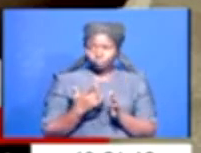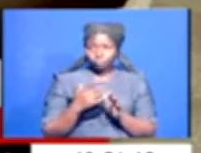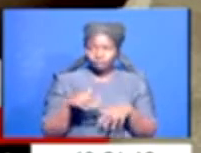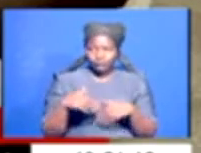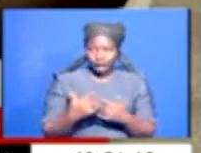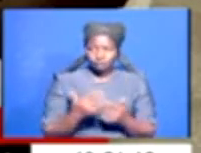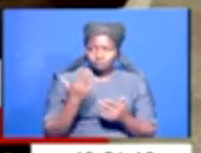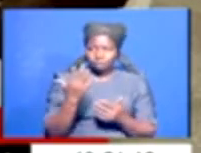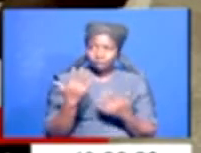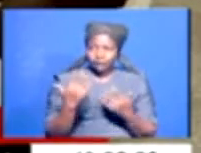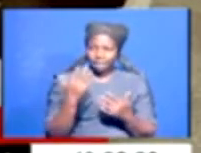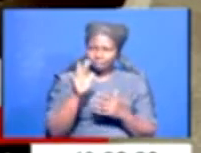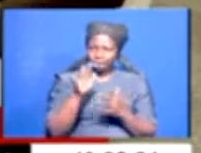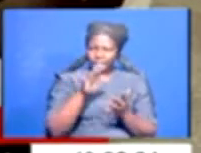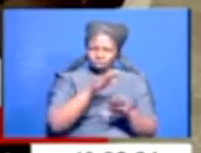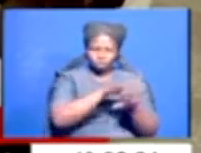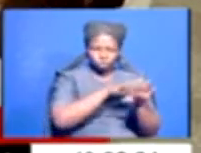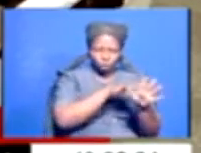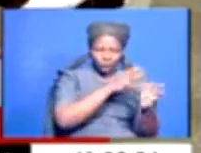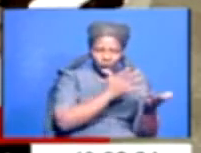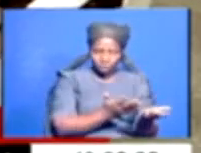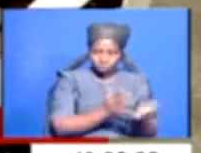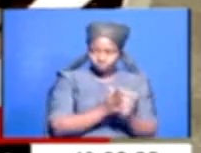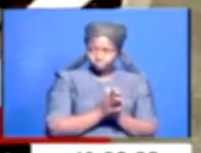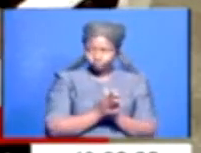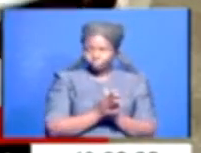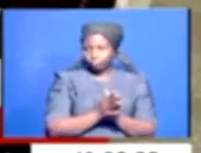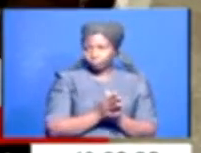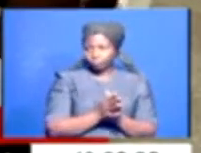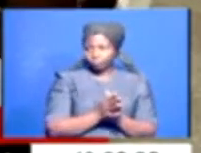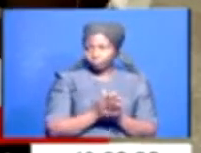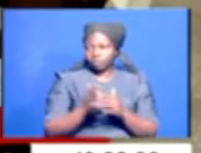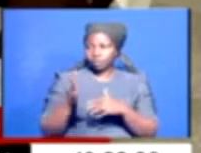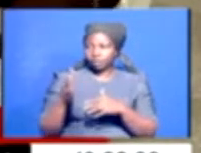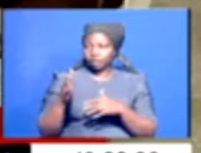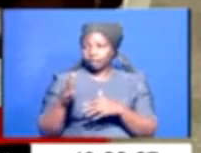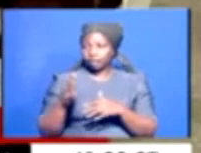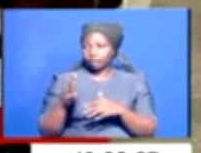slow. Instead of going faster, like as in,